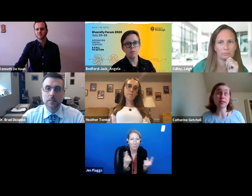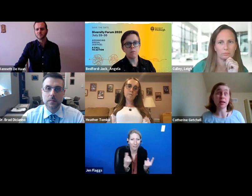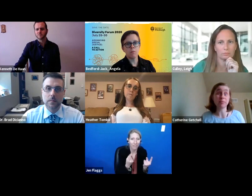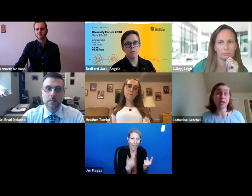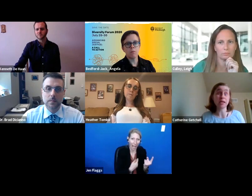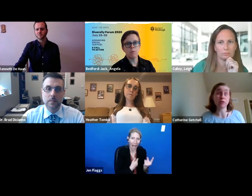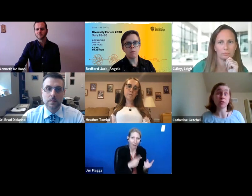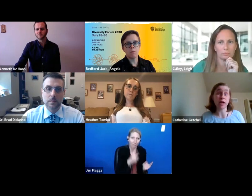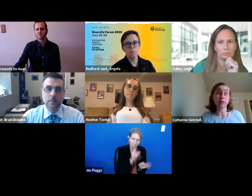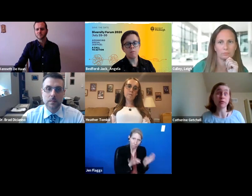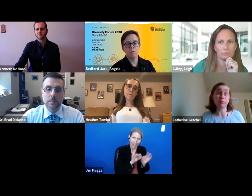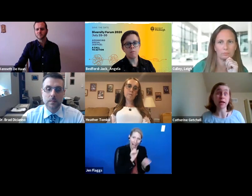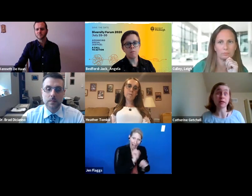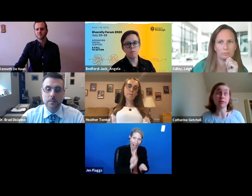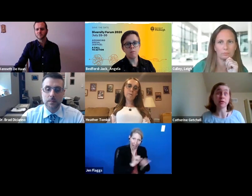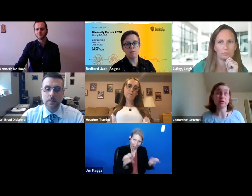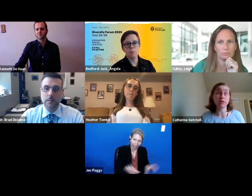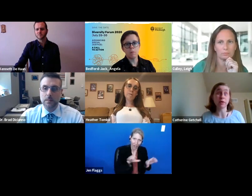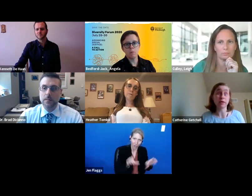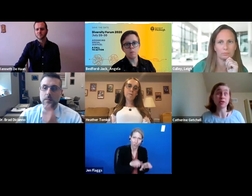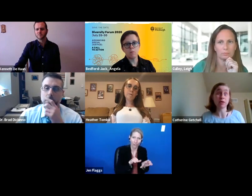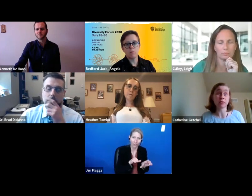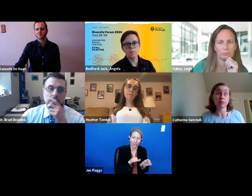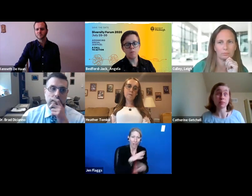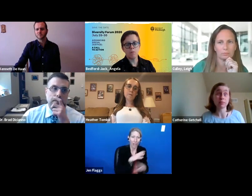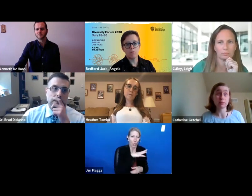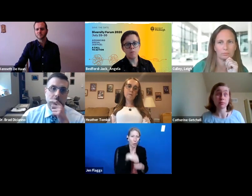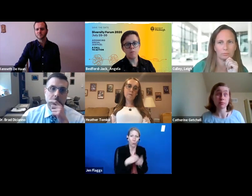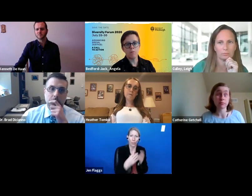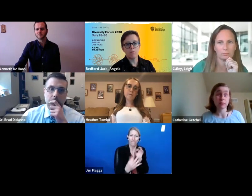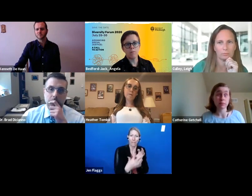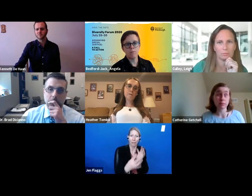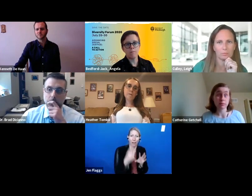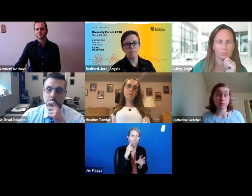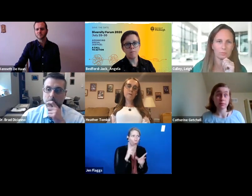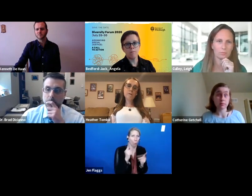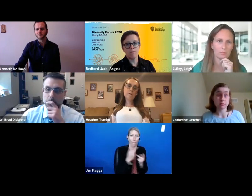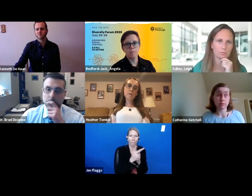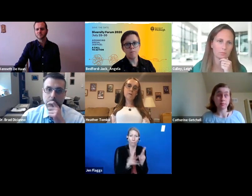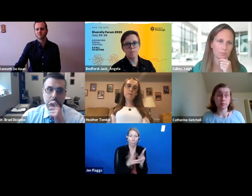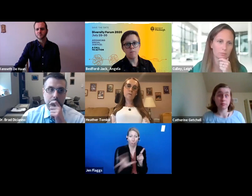actions that take into account the feedback of those who have shared.